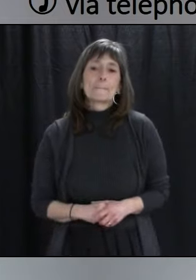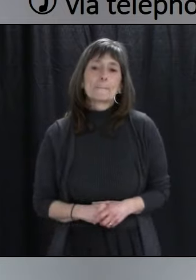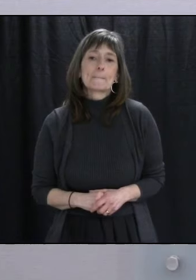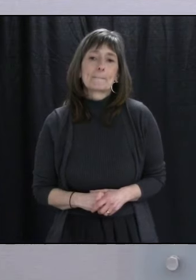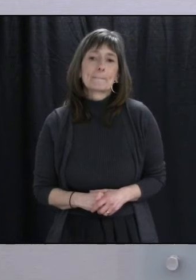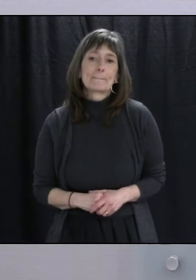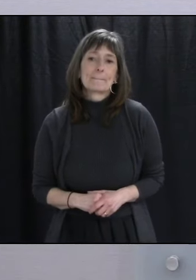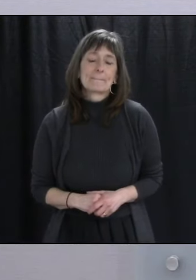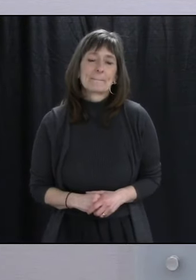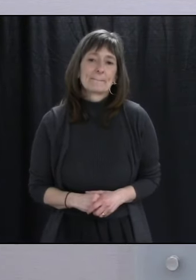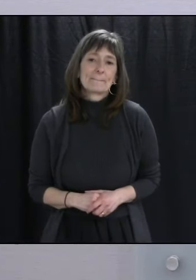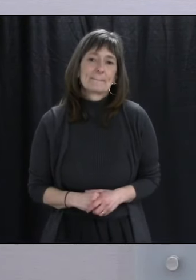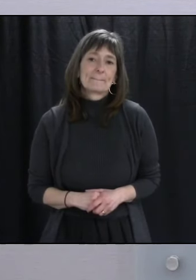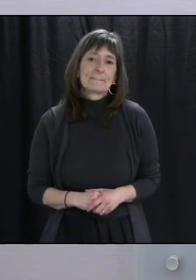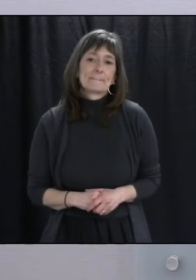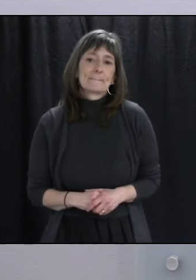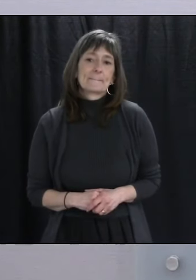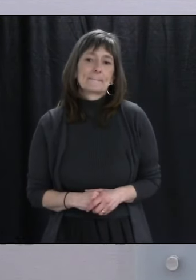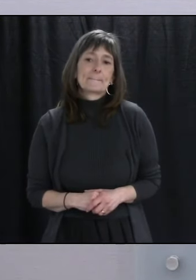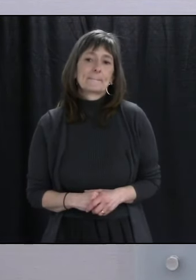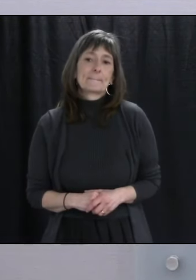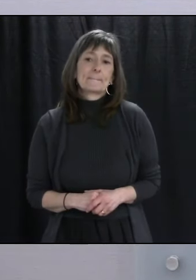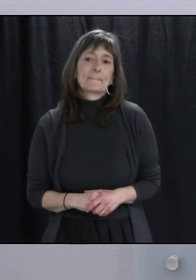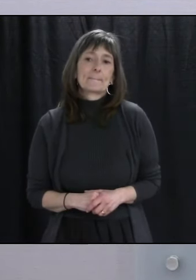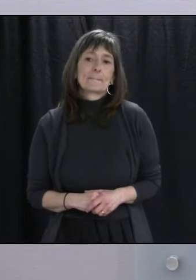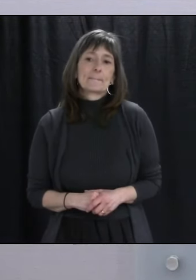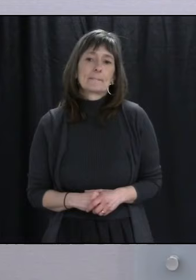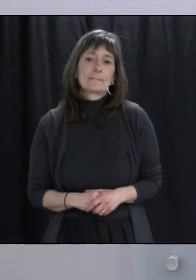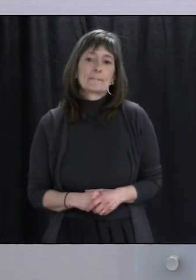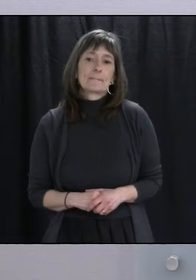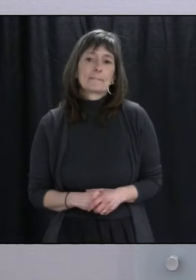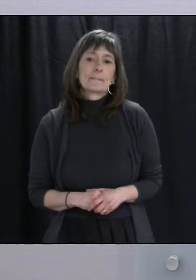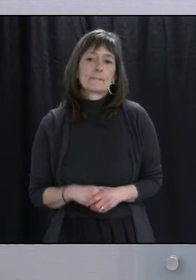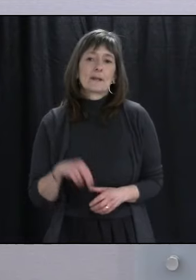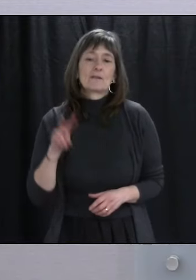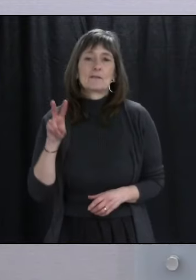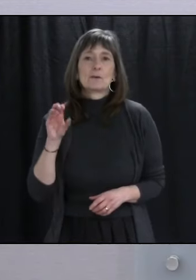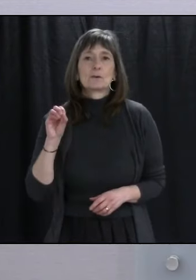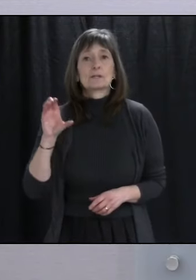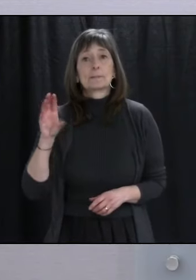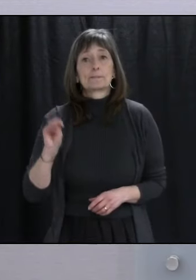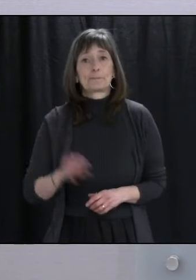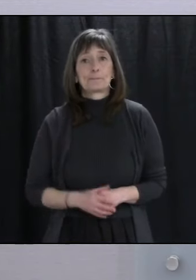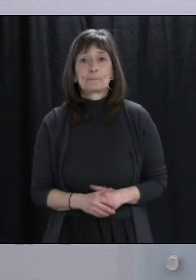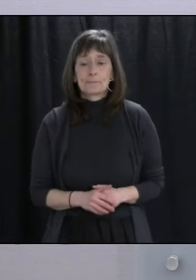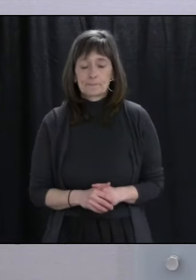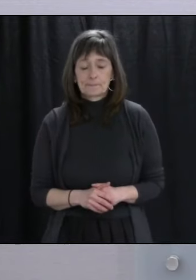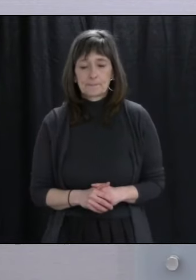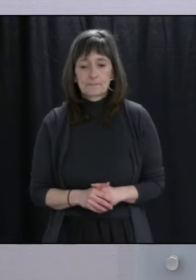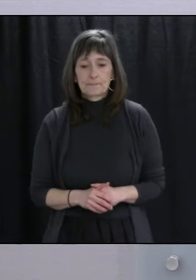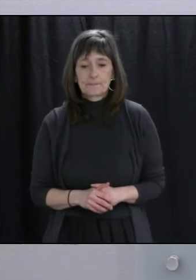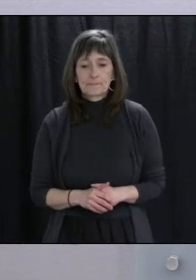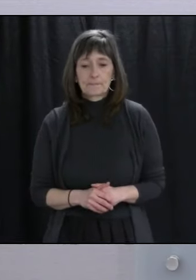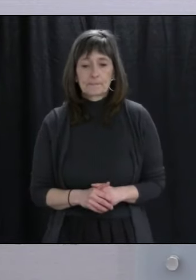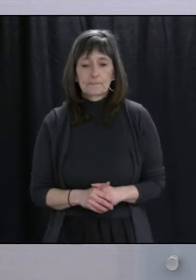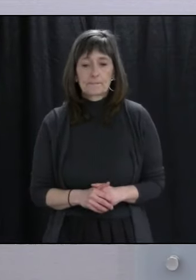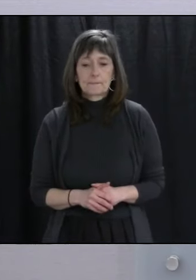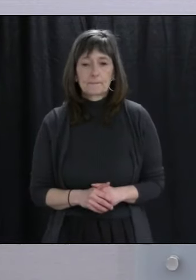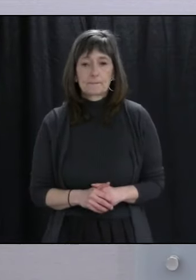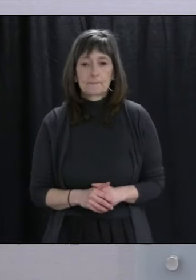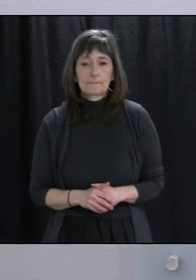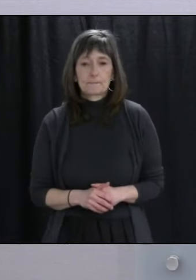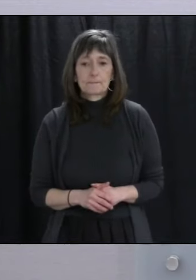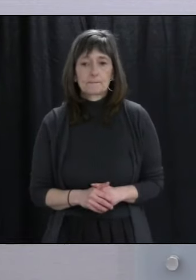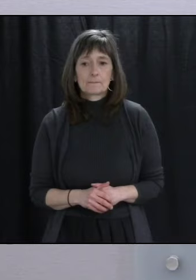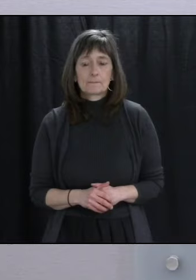Thank you. The next question is from Tyler Dunn from VOCM. Please go ahead. Thank you. Dentists